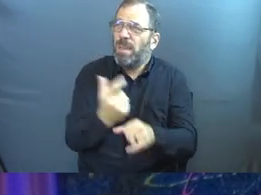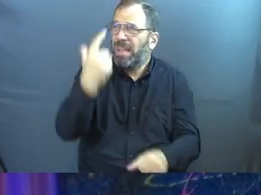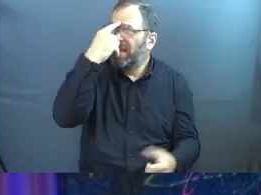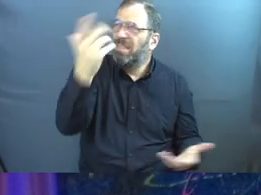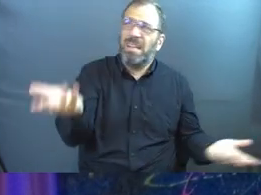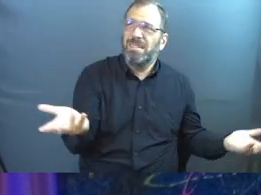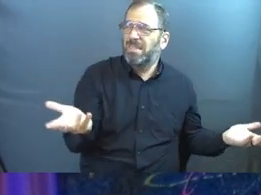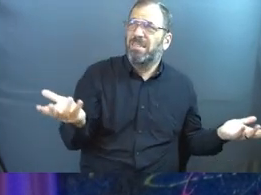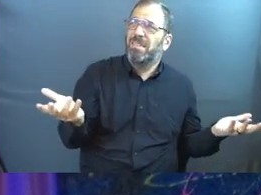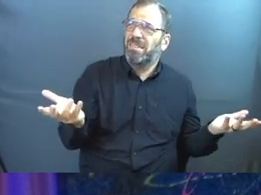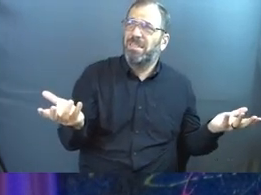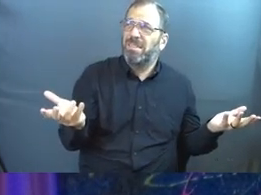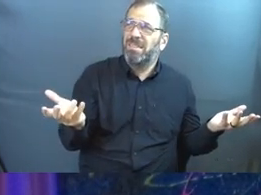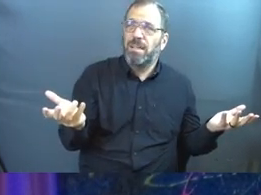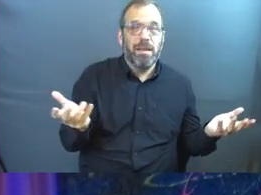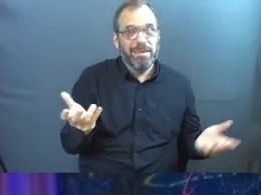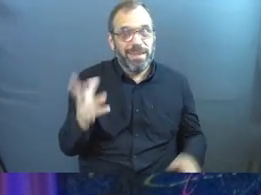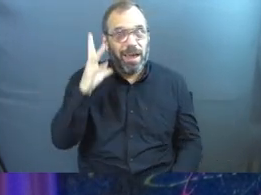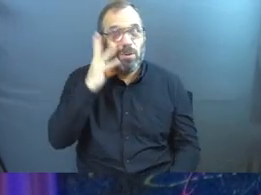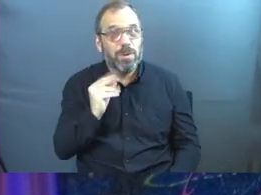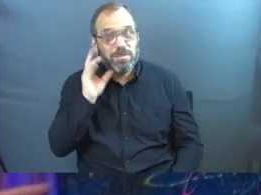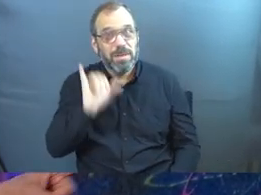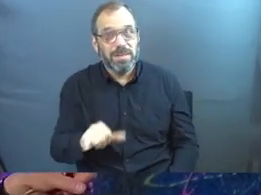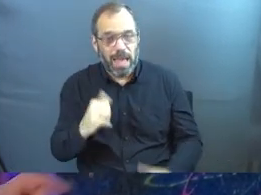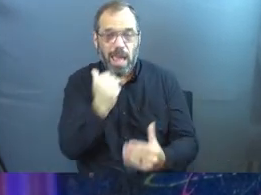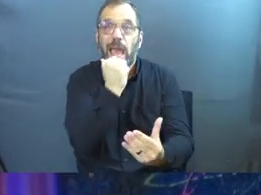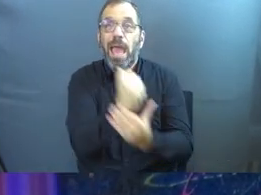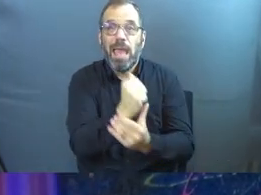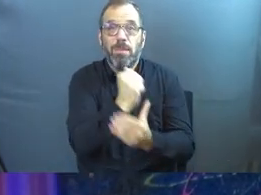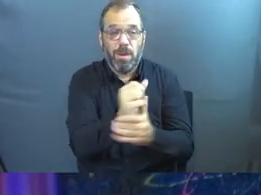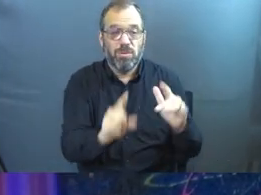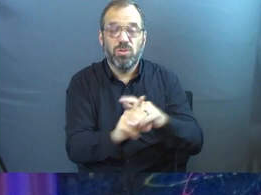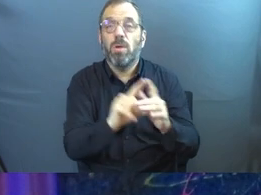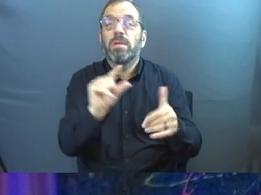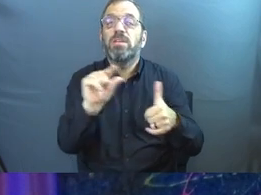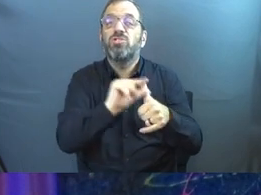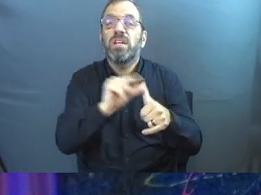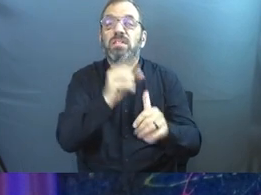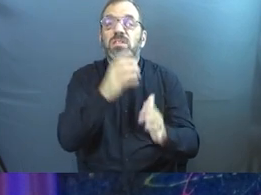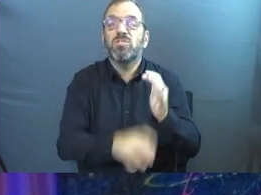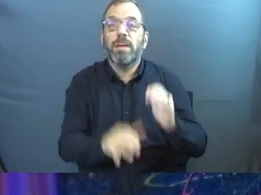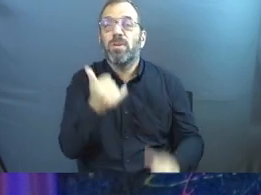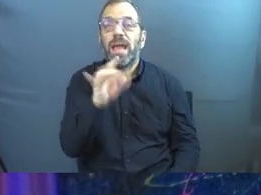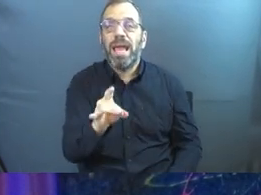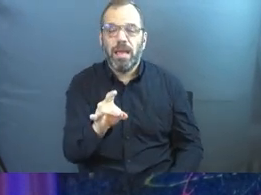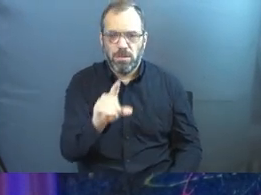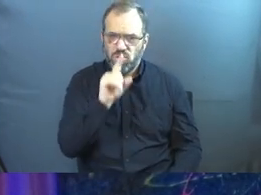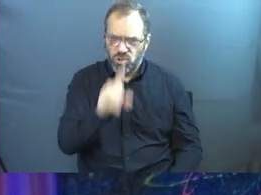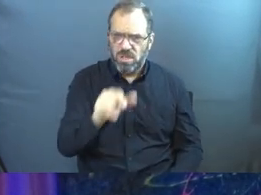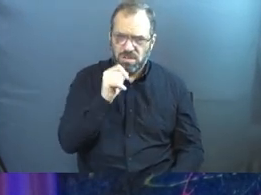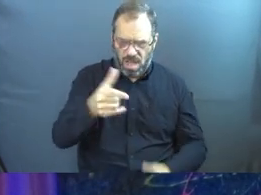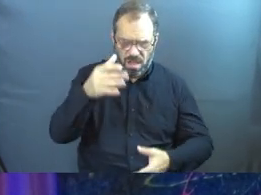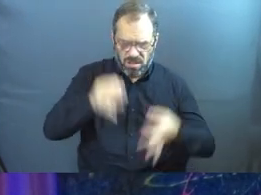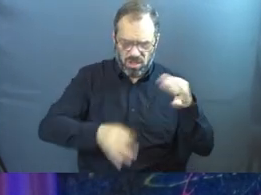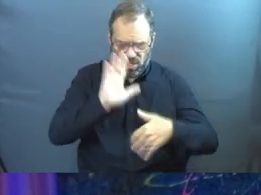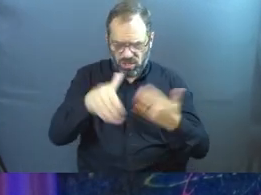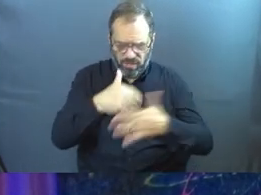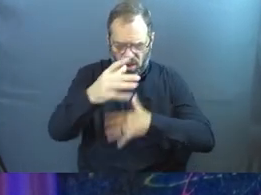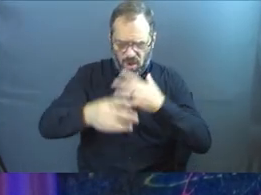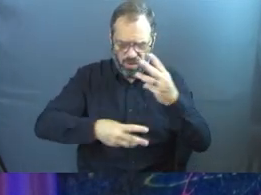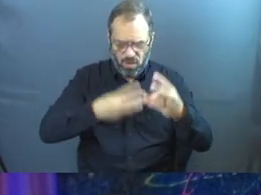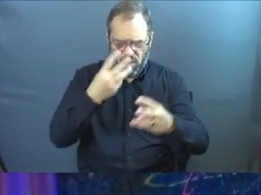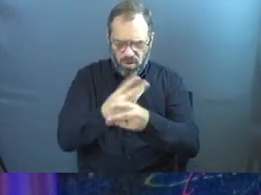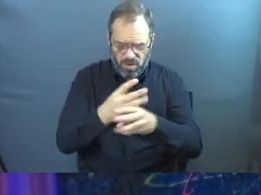sense. We felt that before. Abraham comes in Genesis chapter 18 and says, should not the judge of all the earth